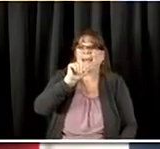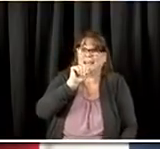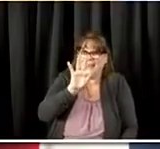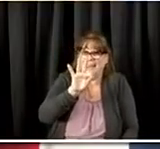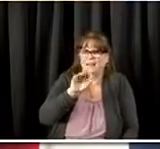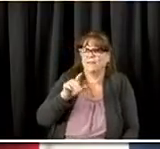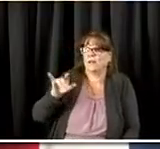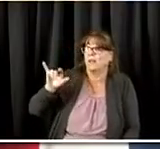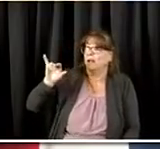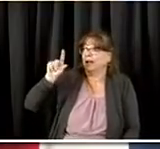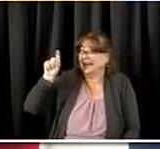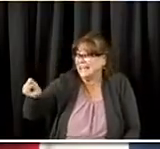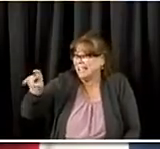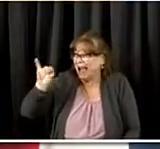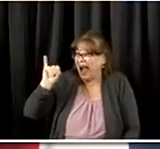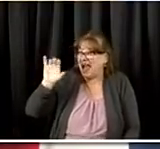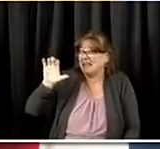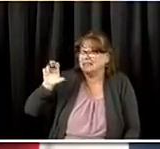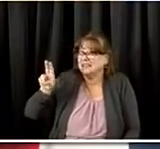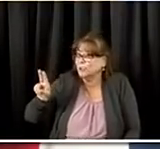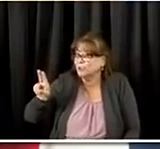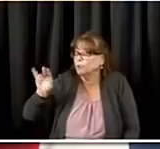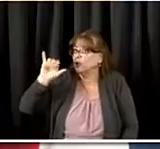not one available at the hospital where they currently are,